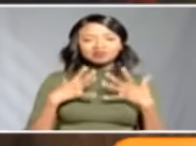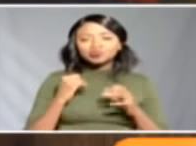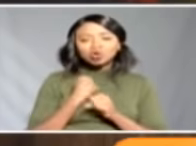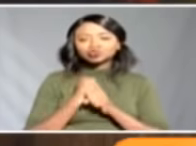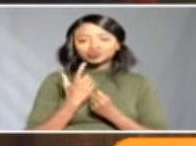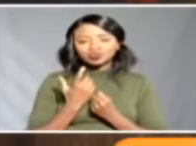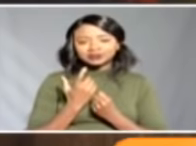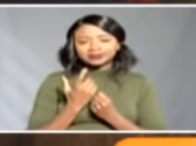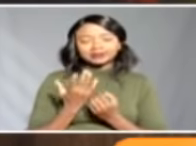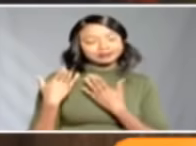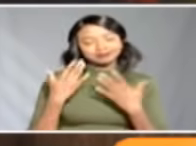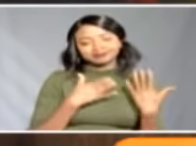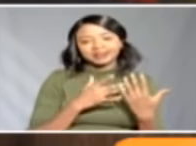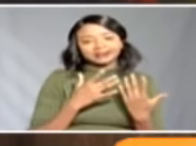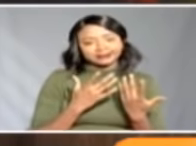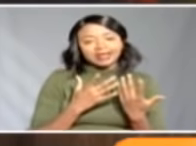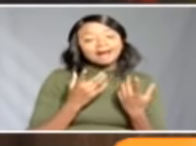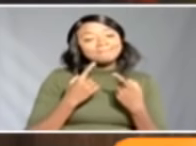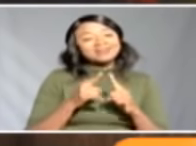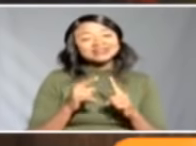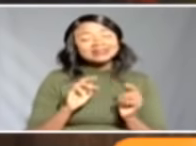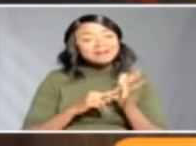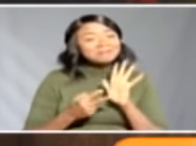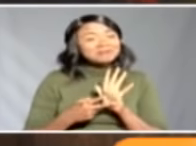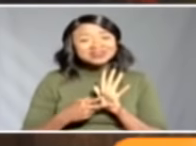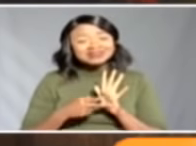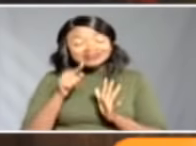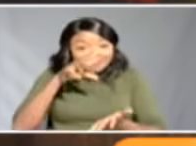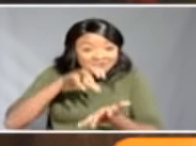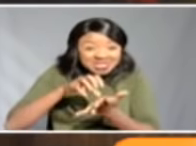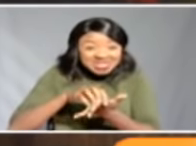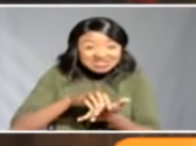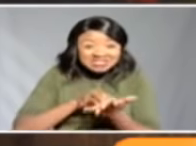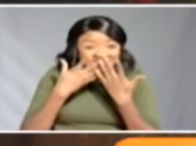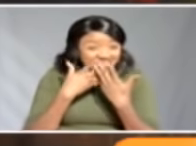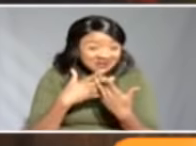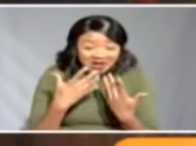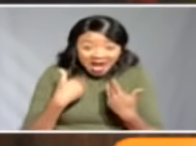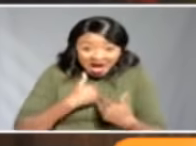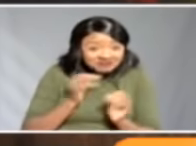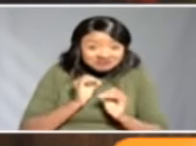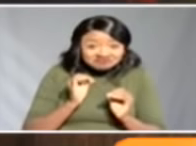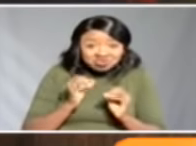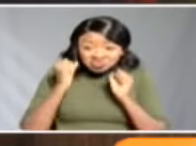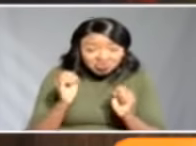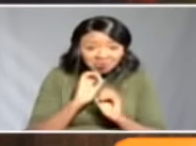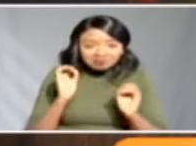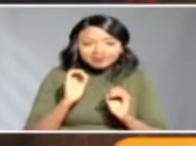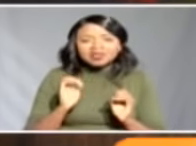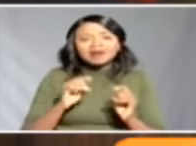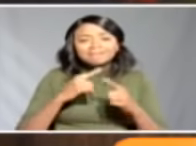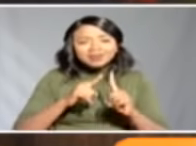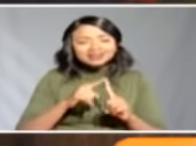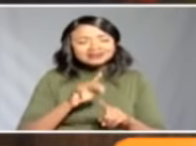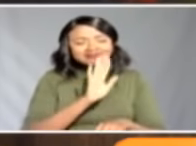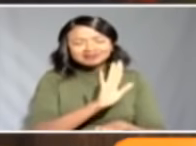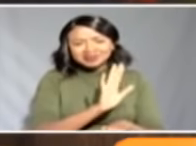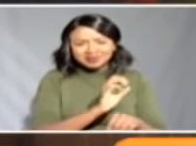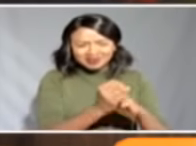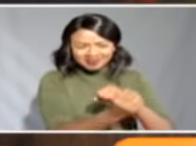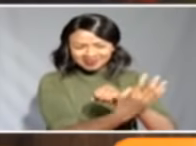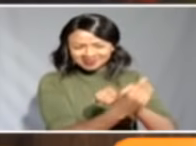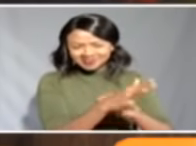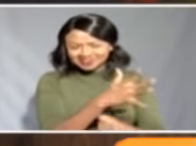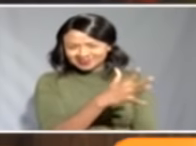that. But that does not mean that they do not have a case. Therefore, the advice she got, unfortunately from a children's